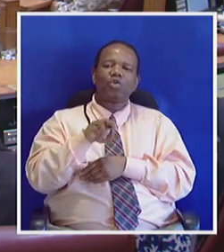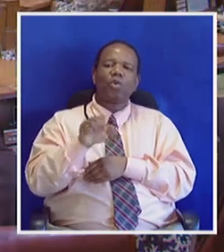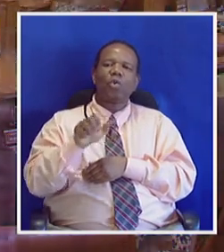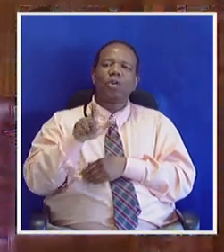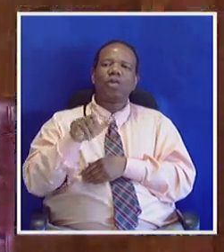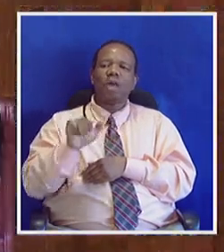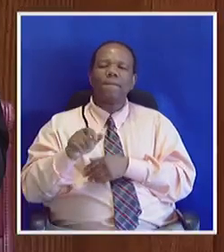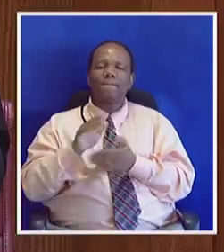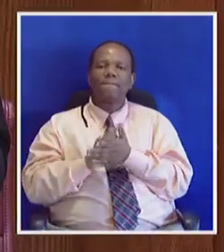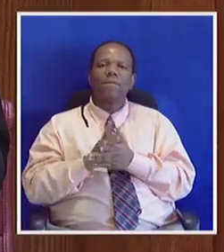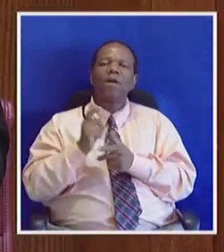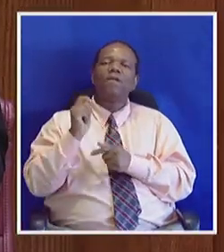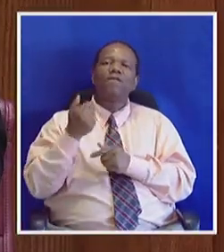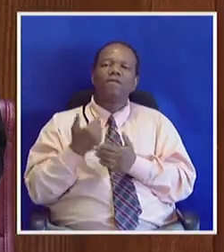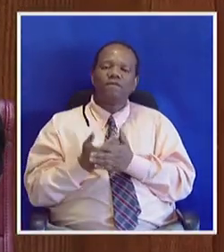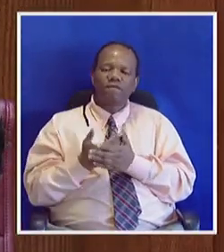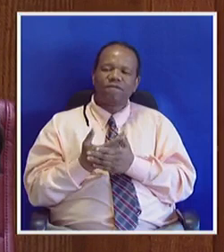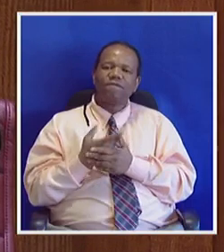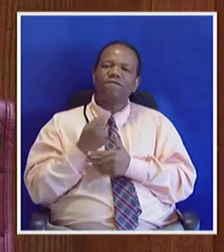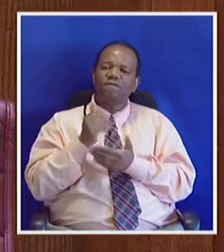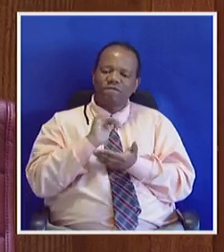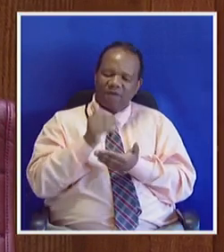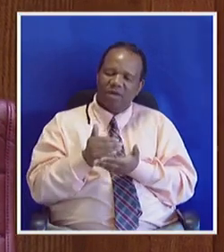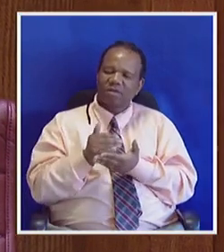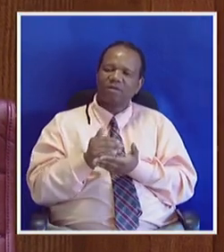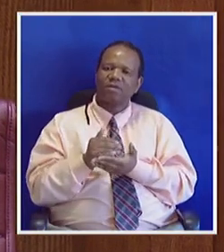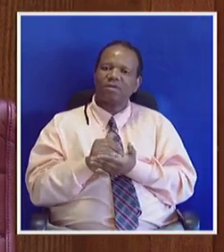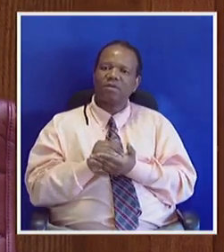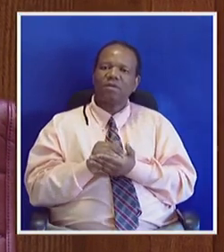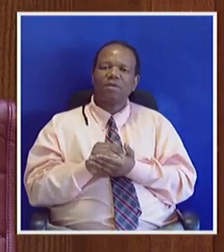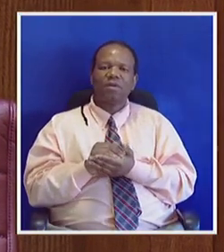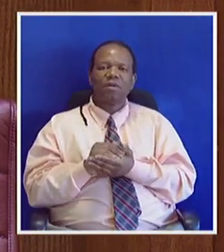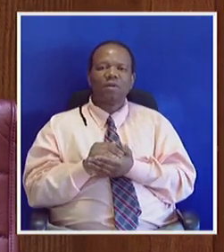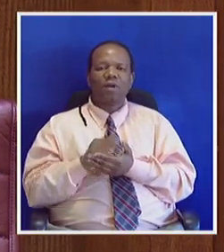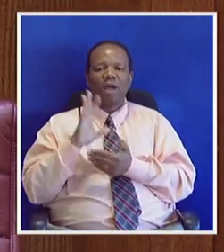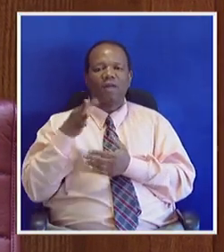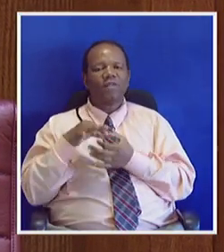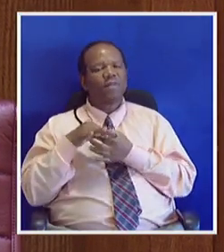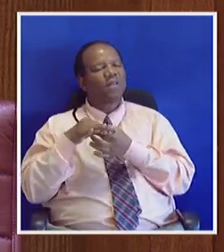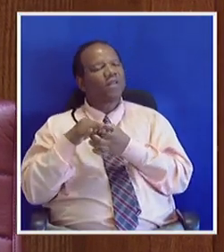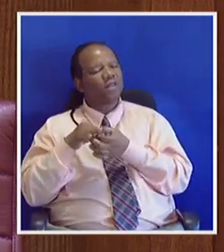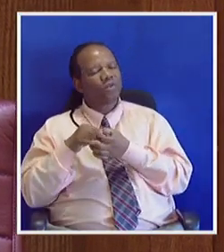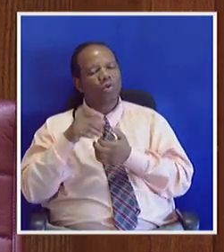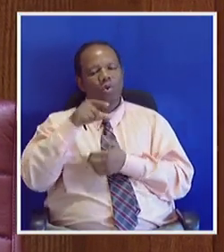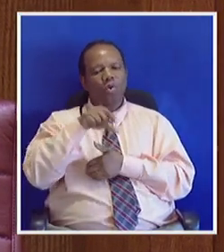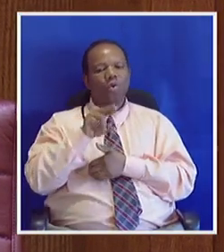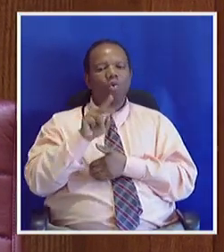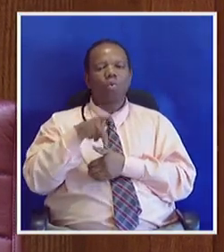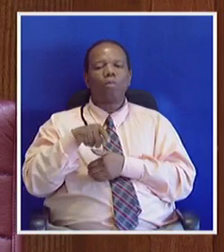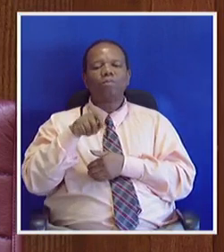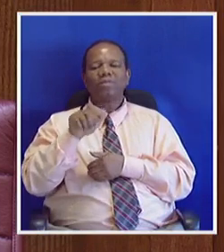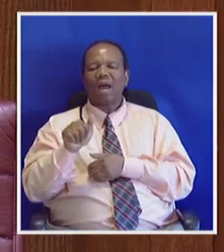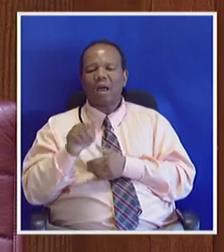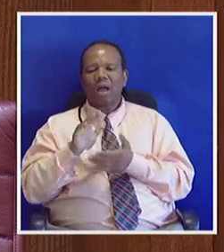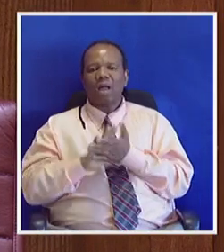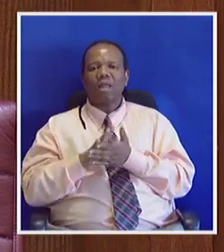fund managers, both of whom have been linked to the Guptas and Anuj Singh. And the